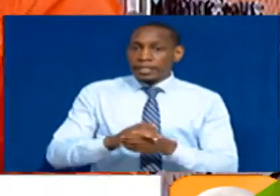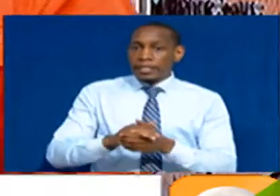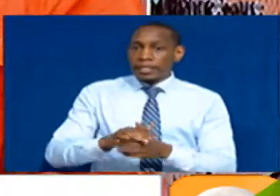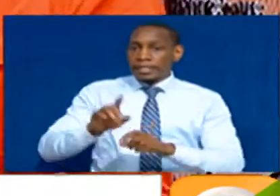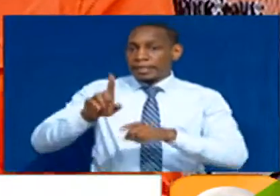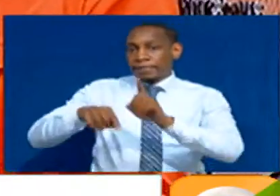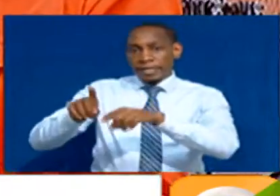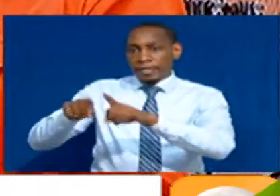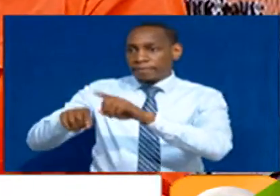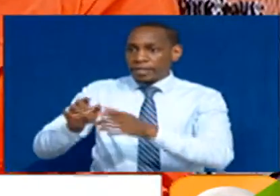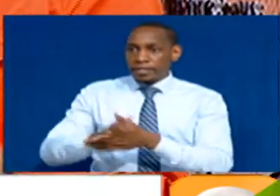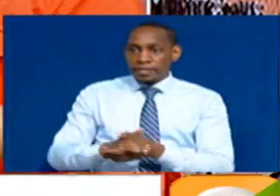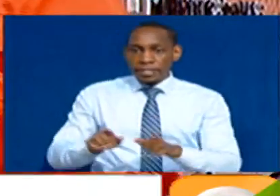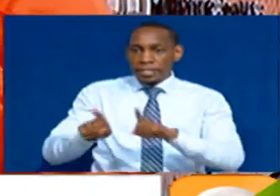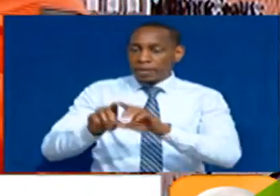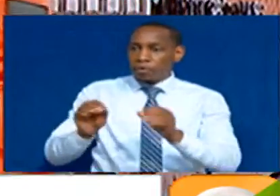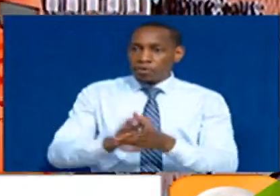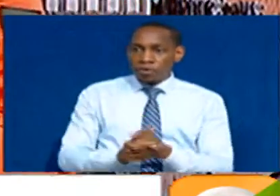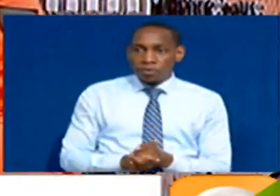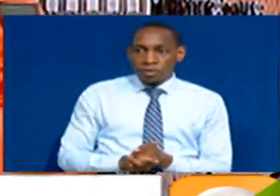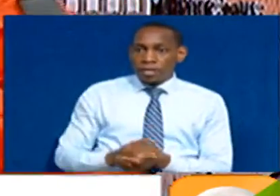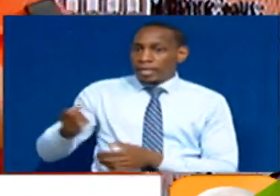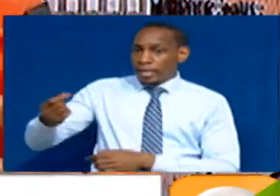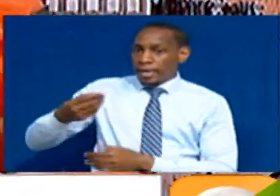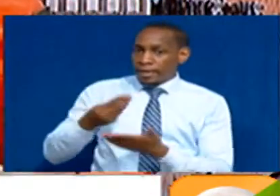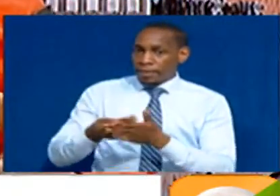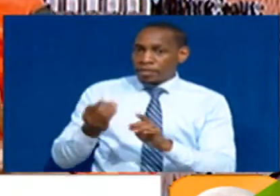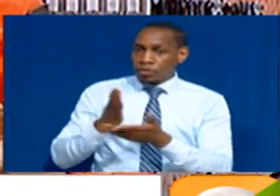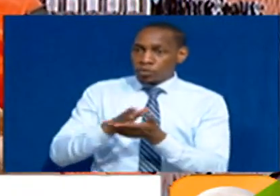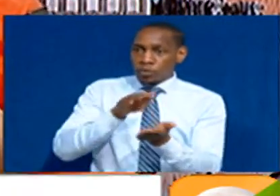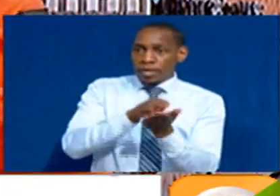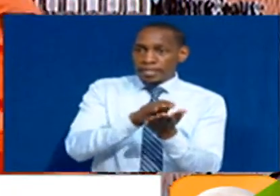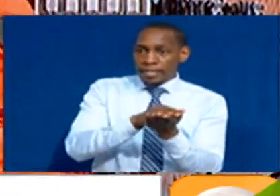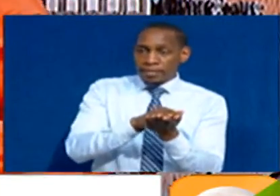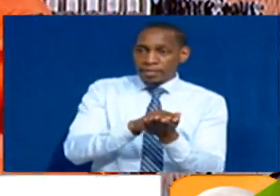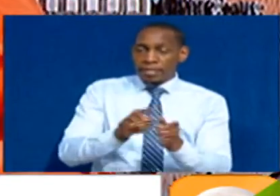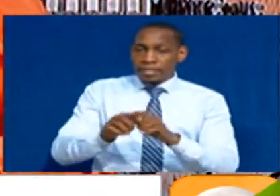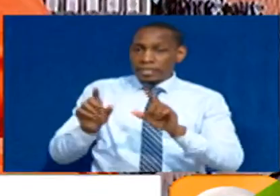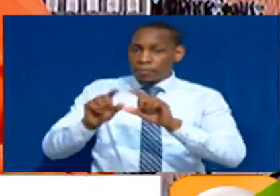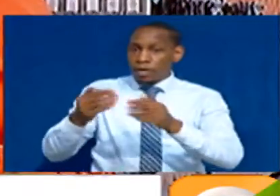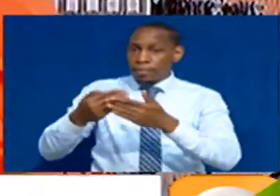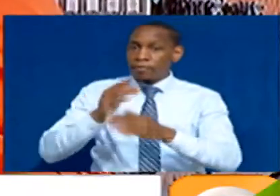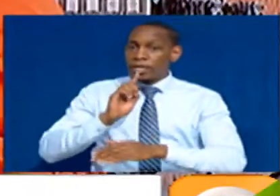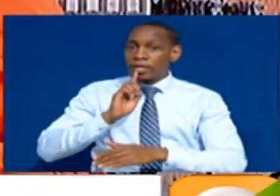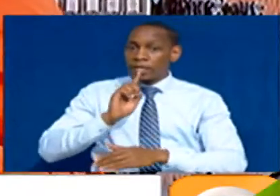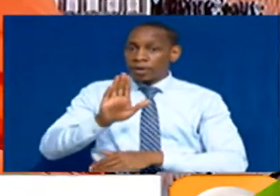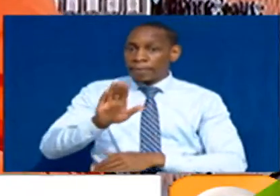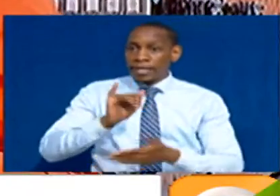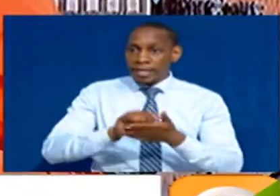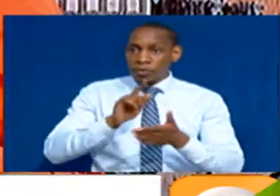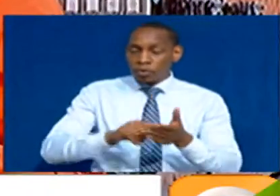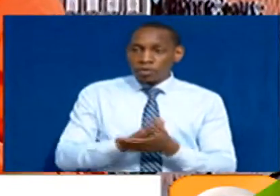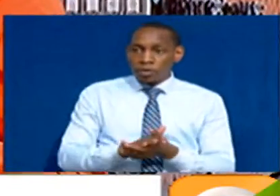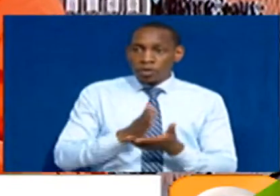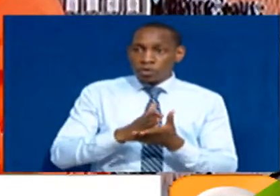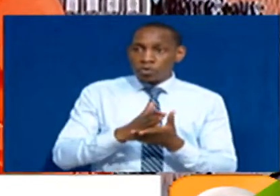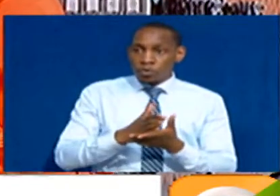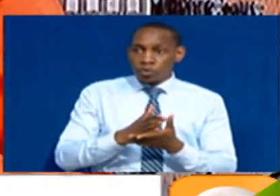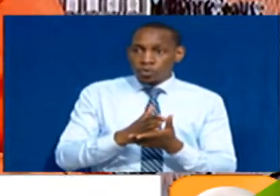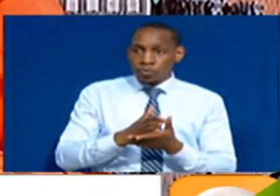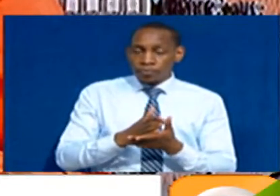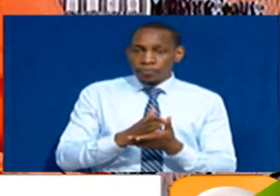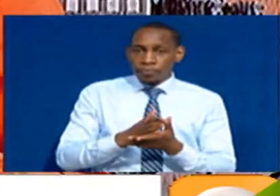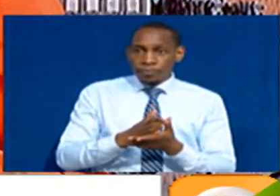It is not static, you know. I earn money, I save money. And like earlier on, I was telling you, I go where I can be able